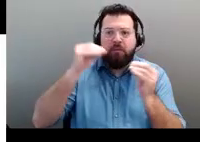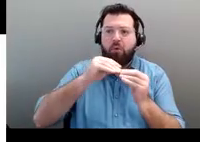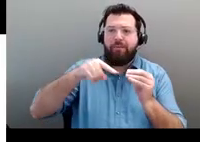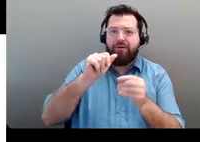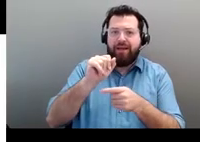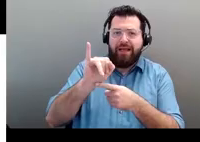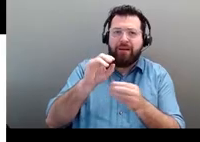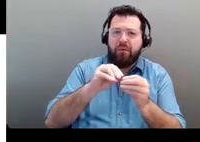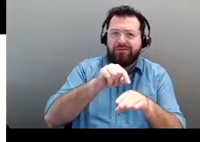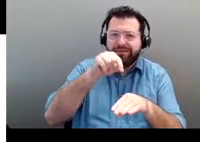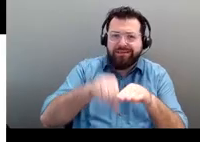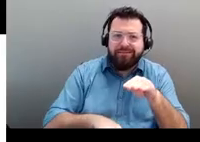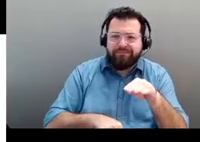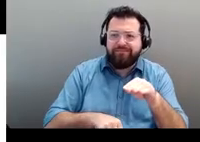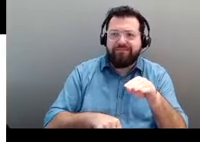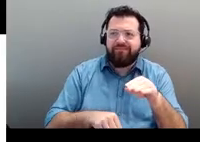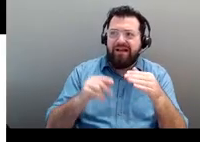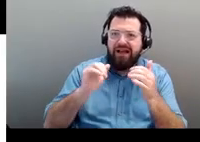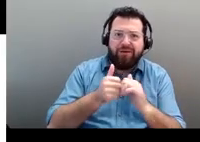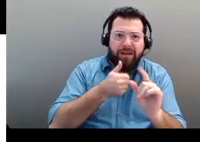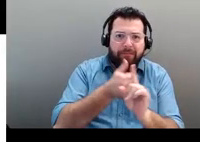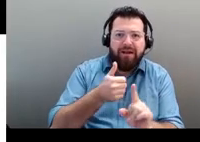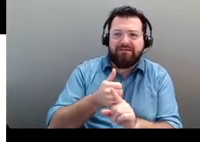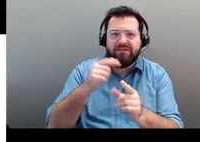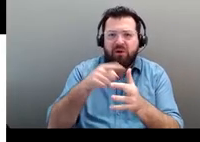in a deeper way, in a deeper dimension. I think that's key.